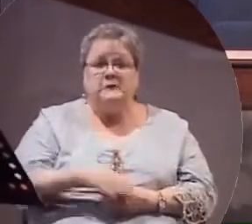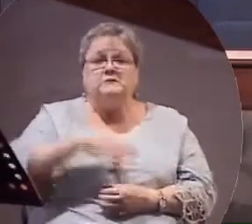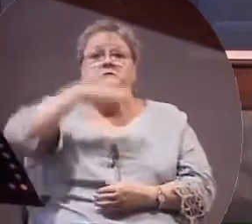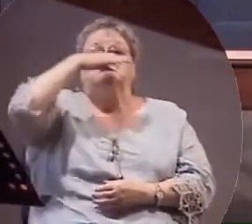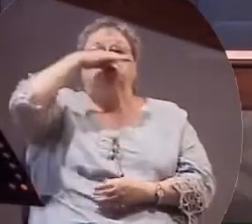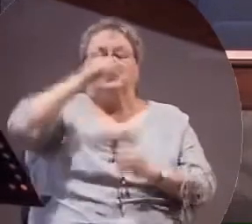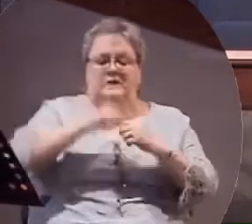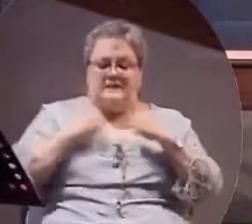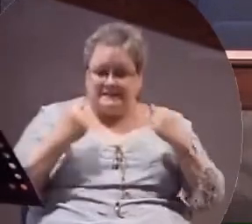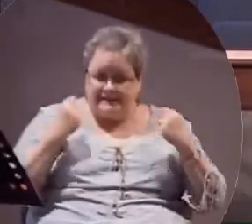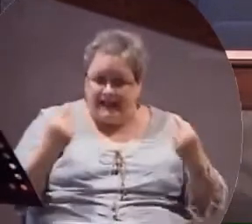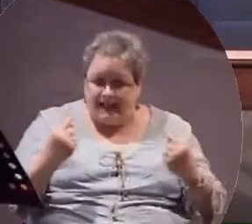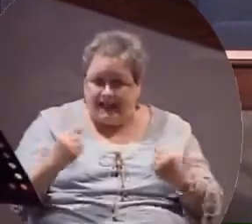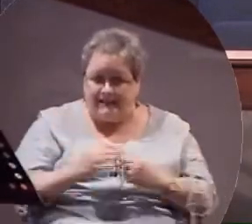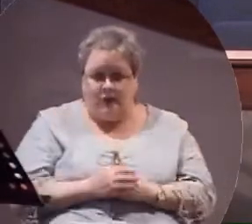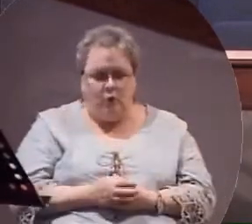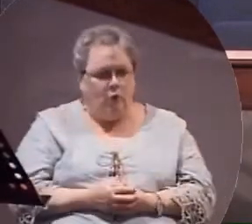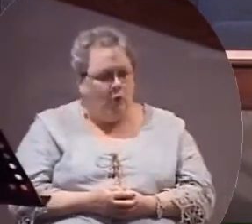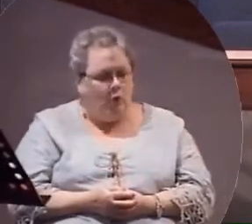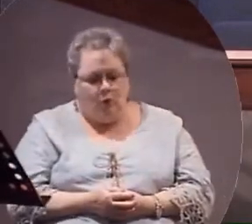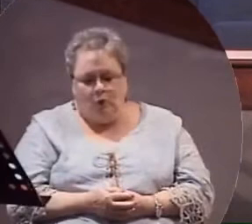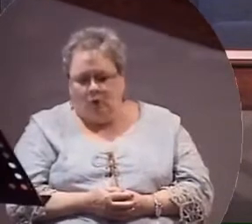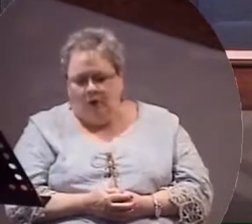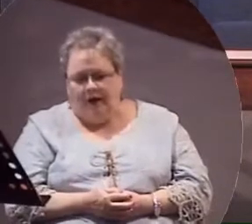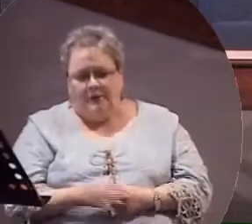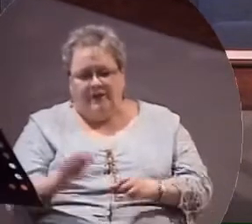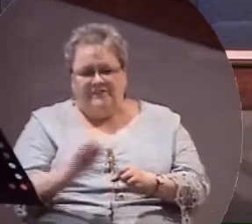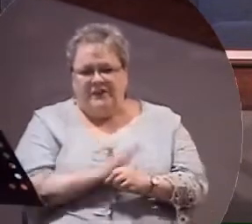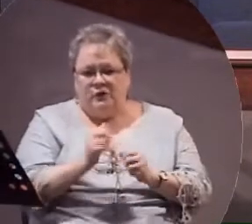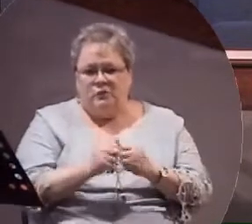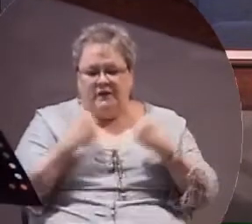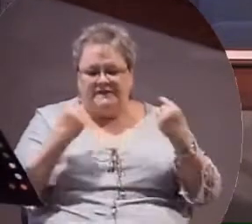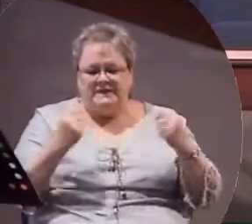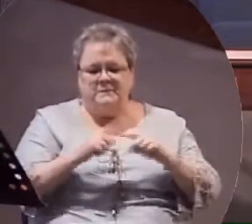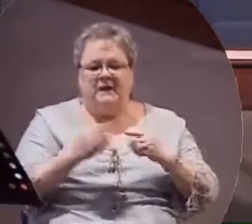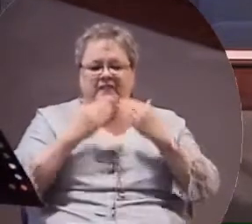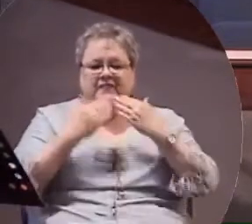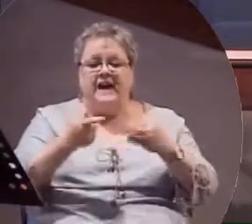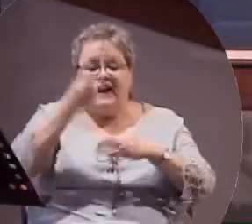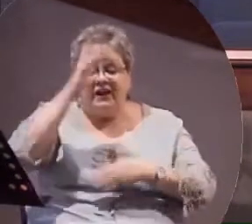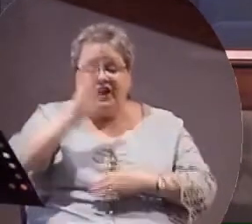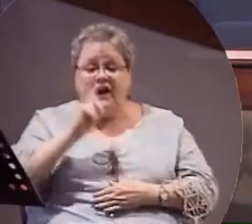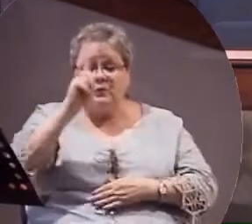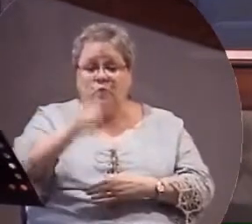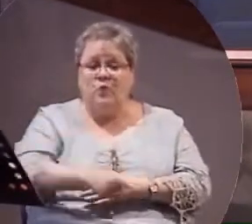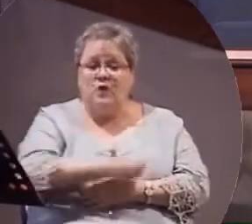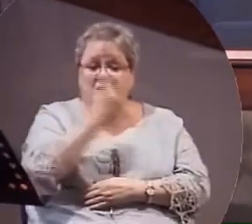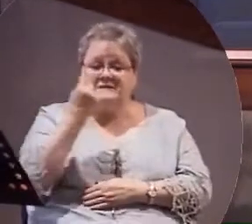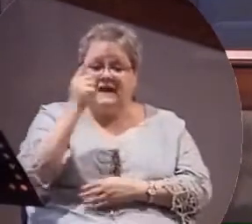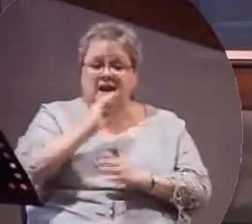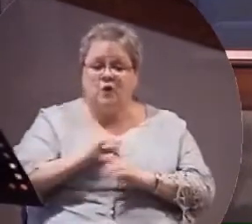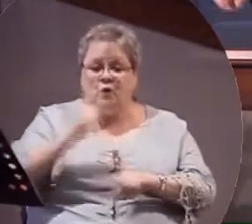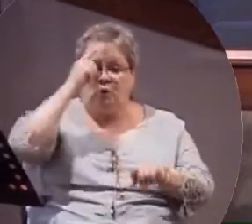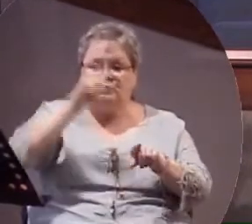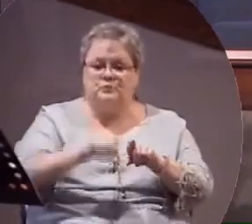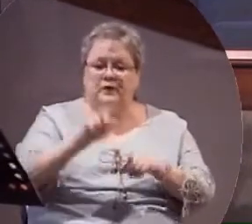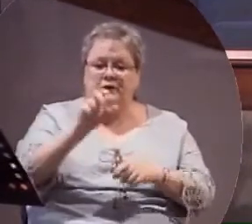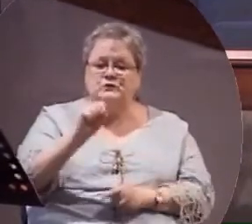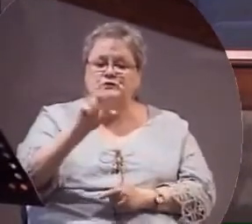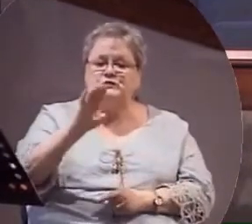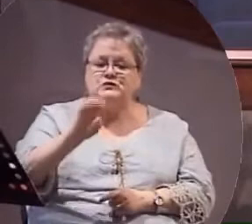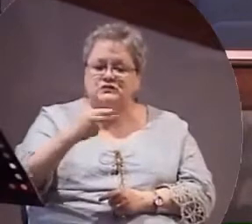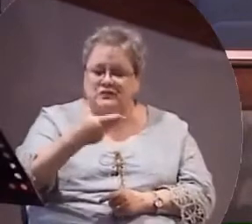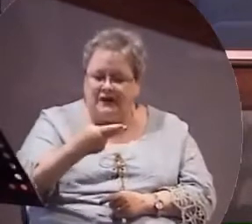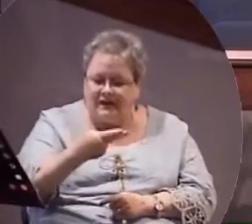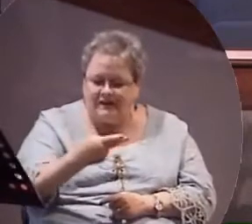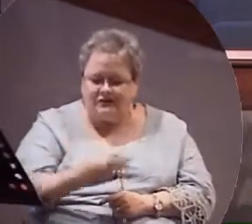sin. I mean, he was shoulder deep over his head in sin. But thank God there came a day when old brother Such, that was a sinner who was